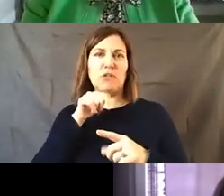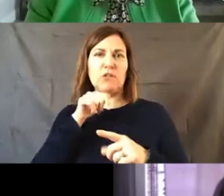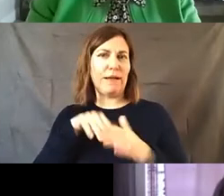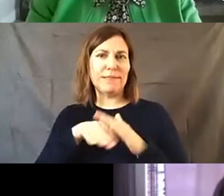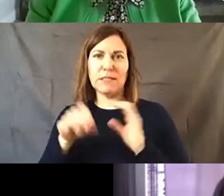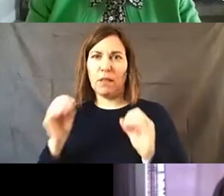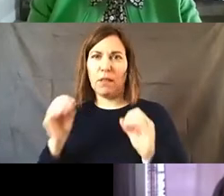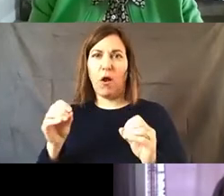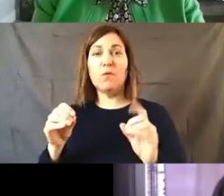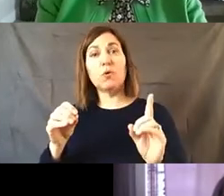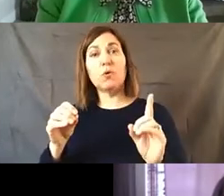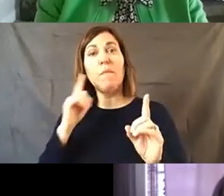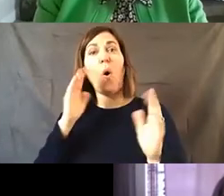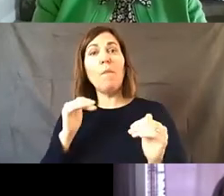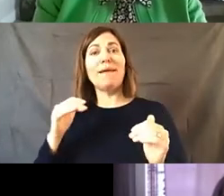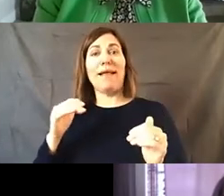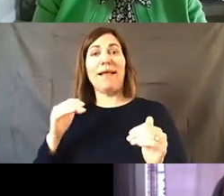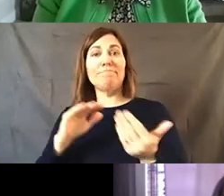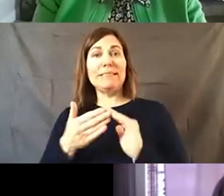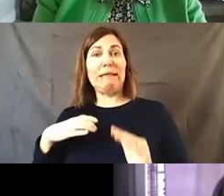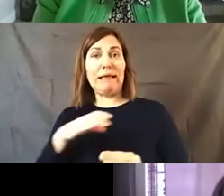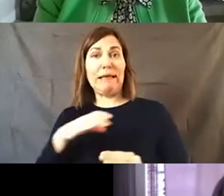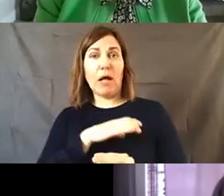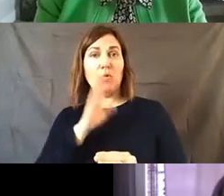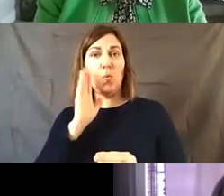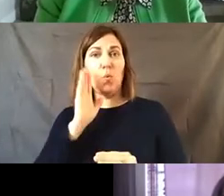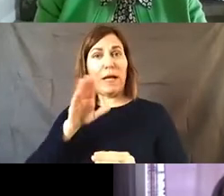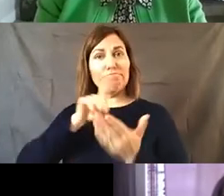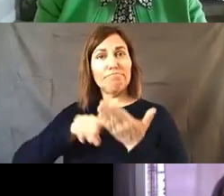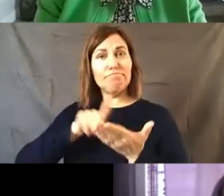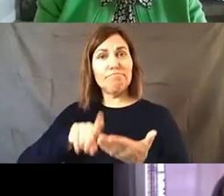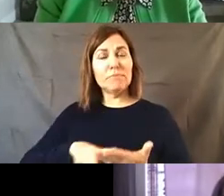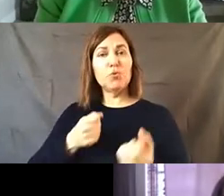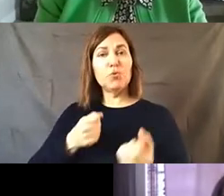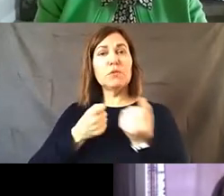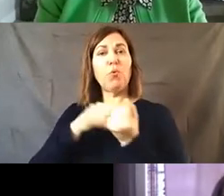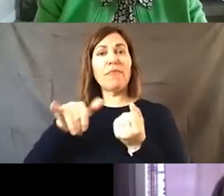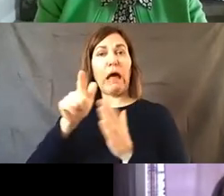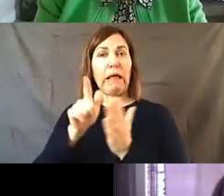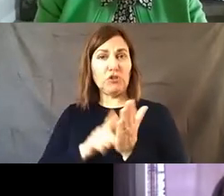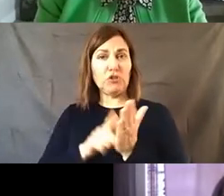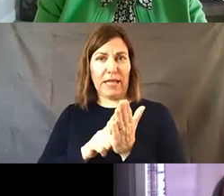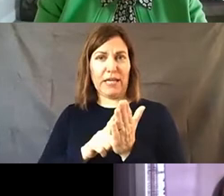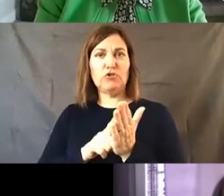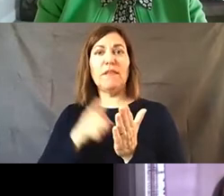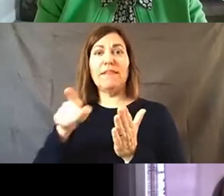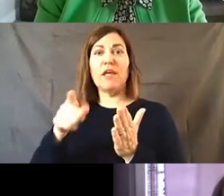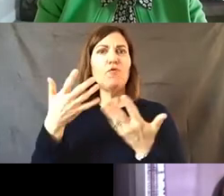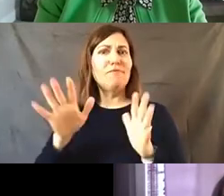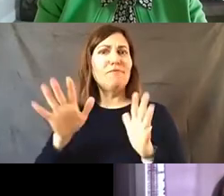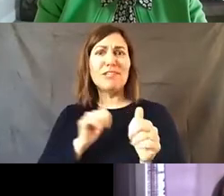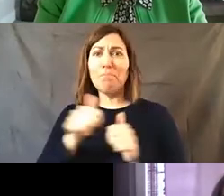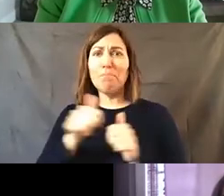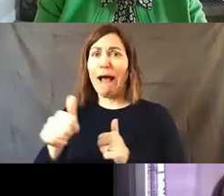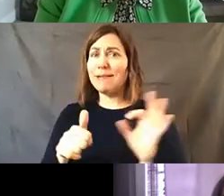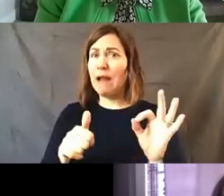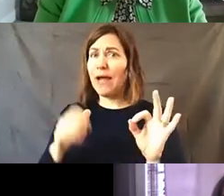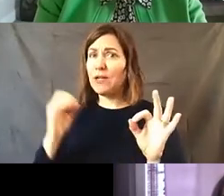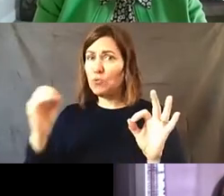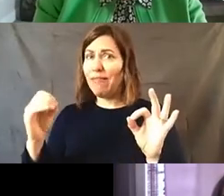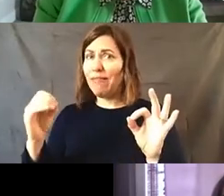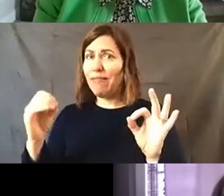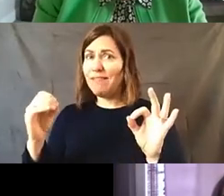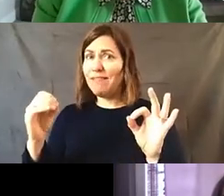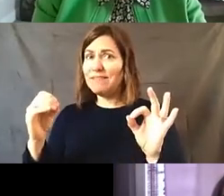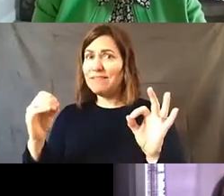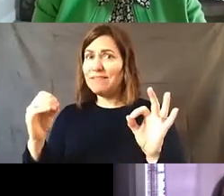Council looks at upholding the legislation that you passed 9-0, strong legislation, and